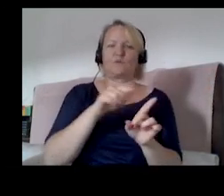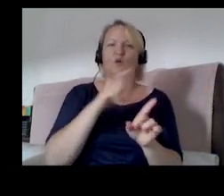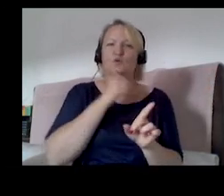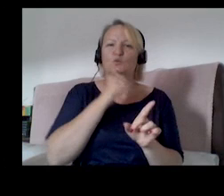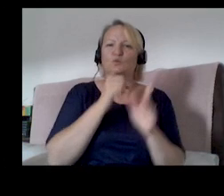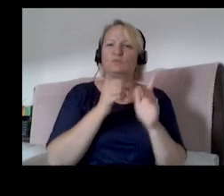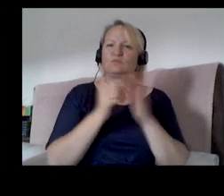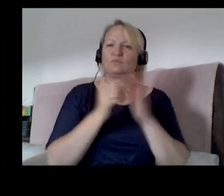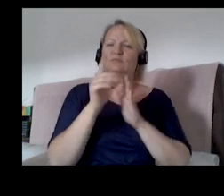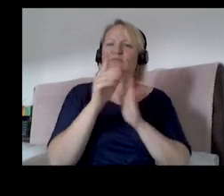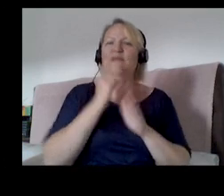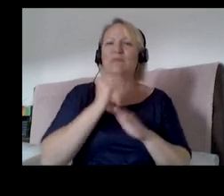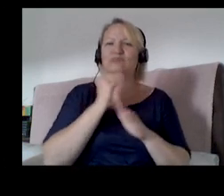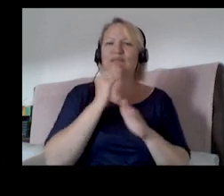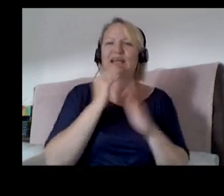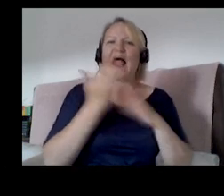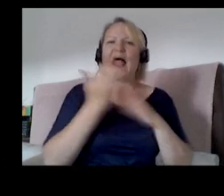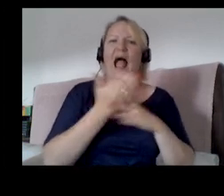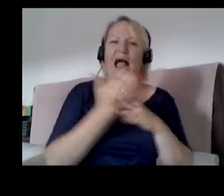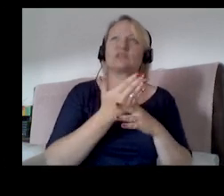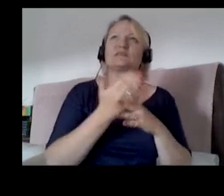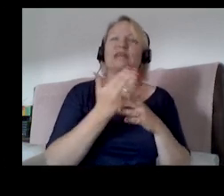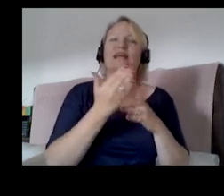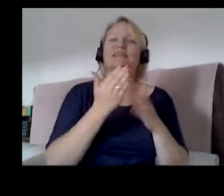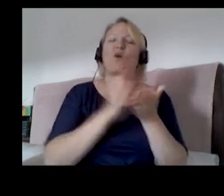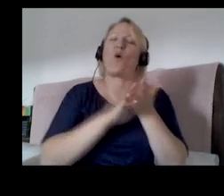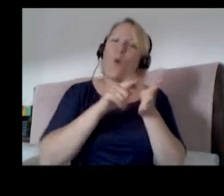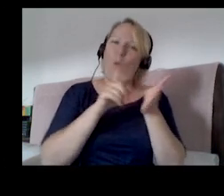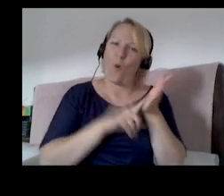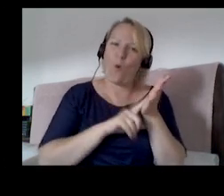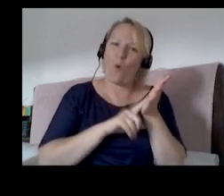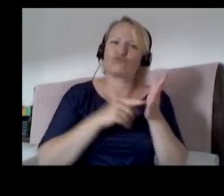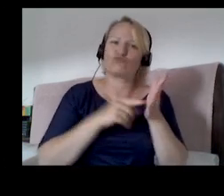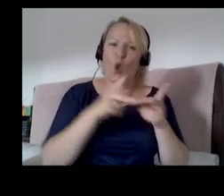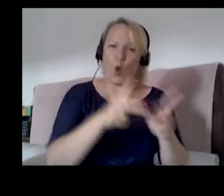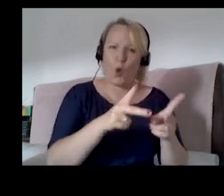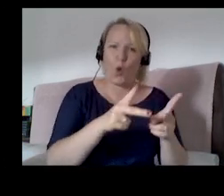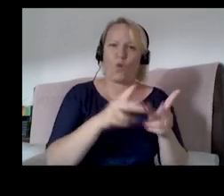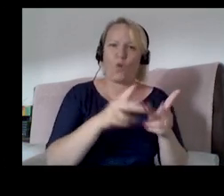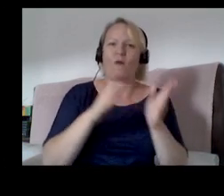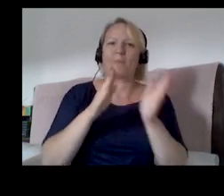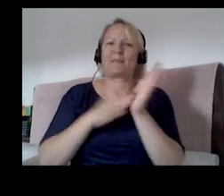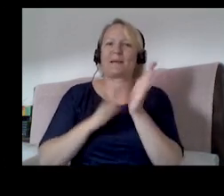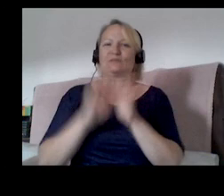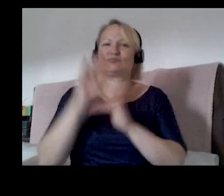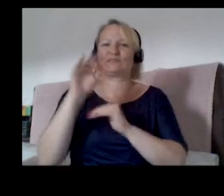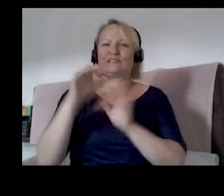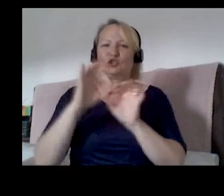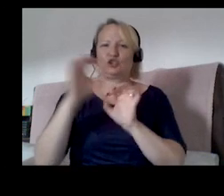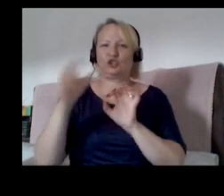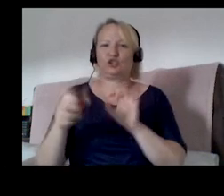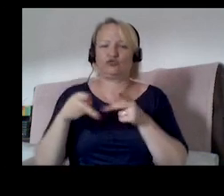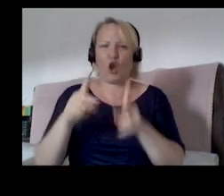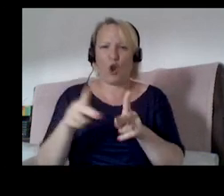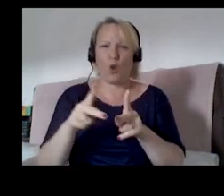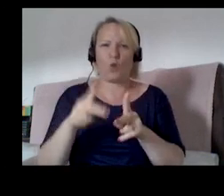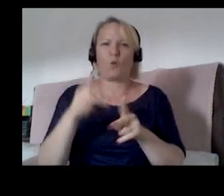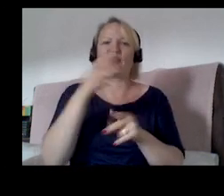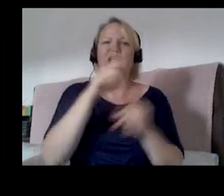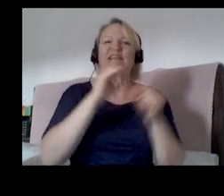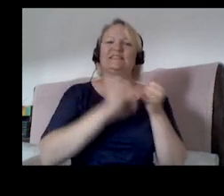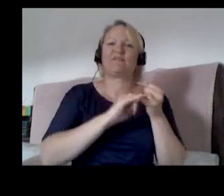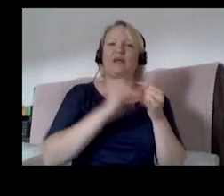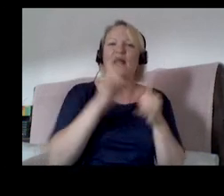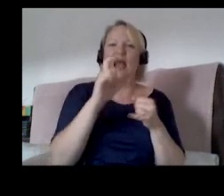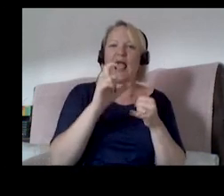Crossing junction. We would build a temporary access haul road for the west compound from